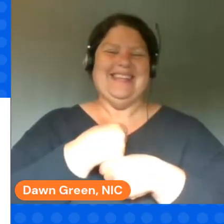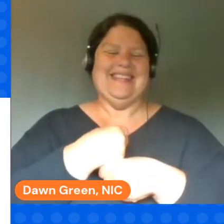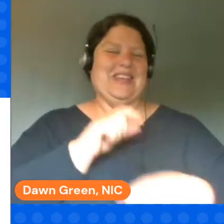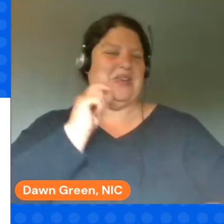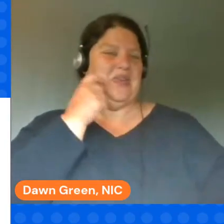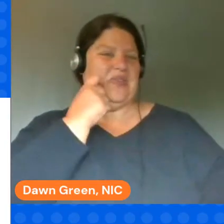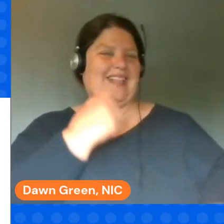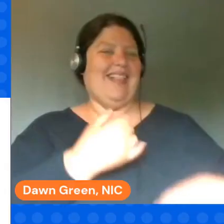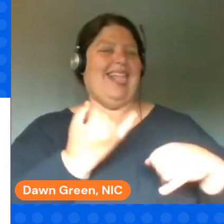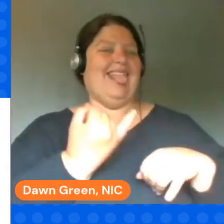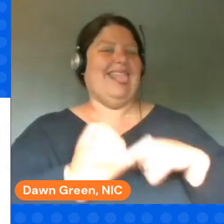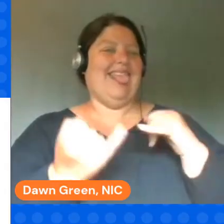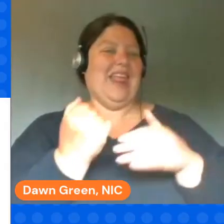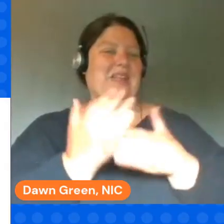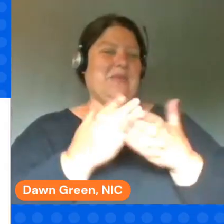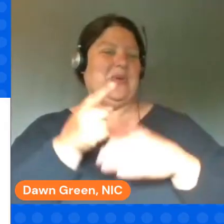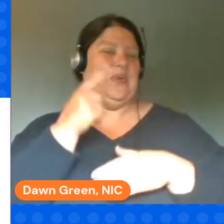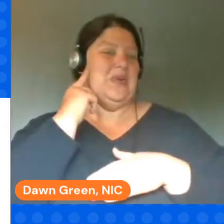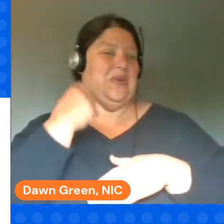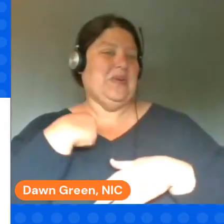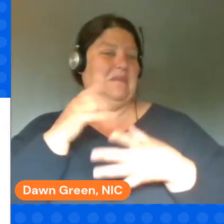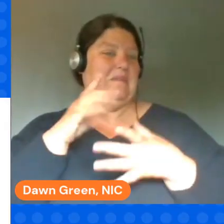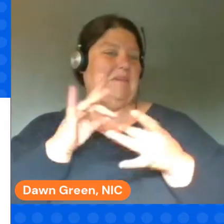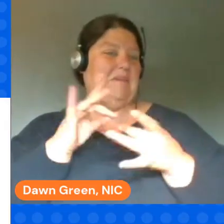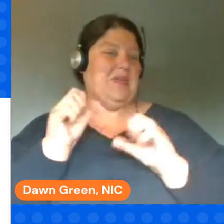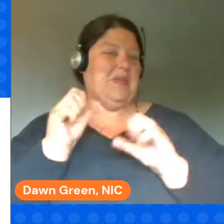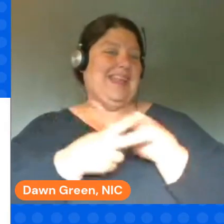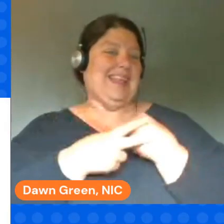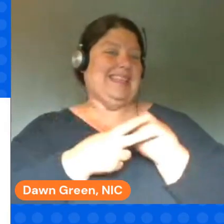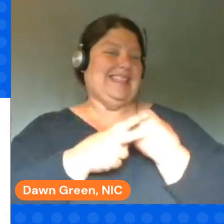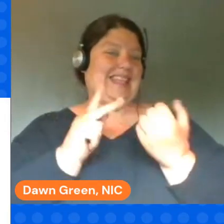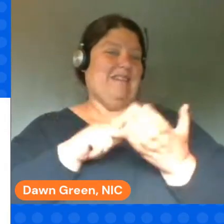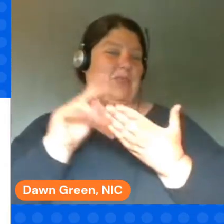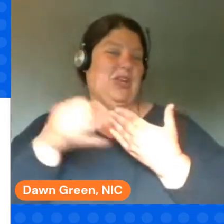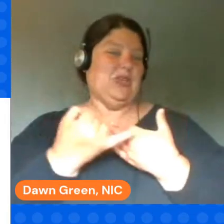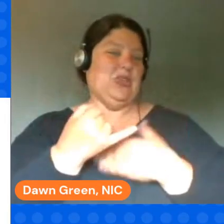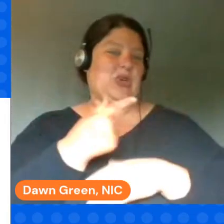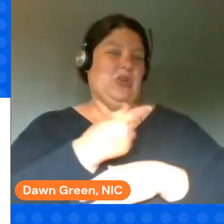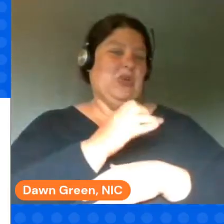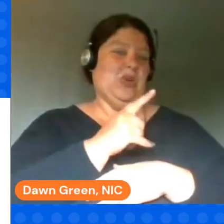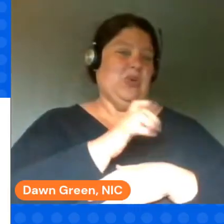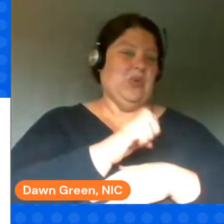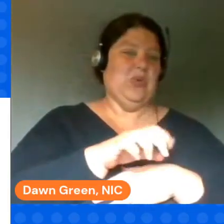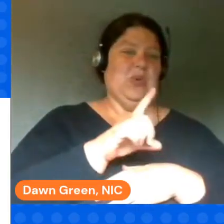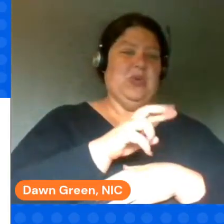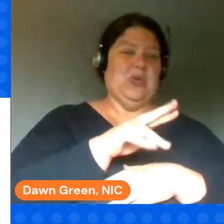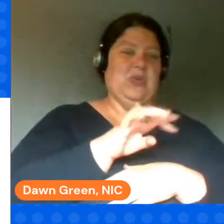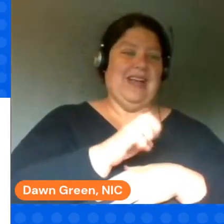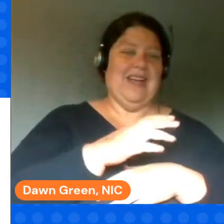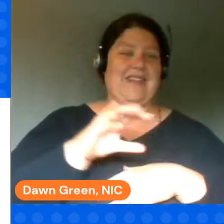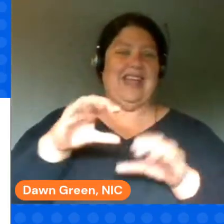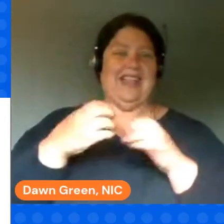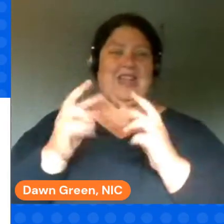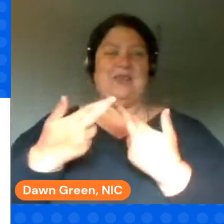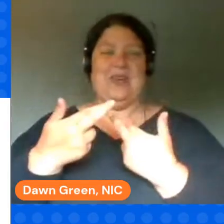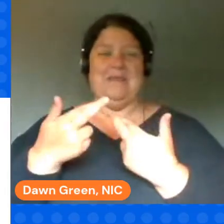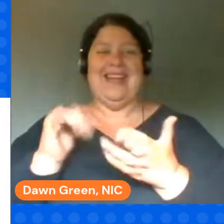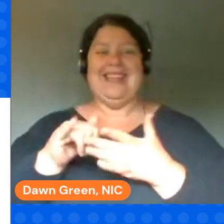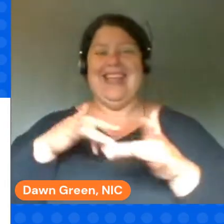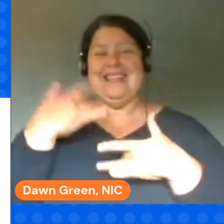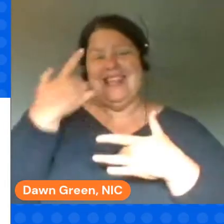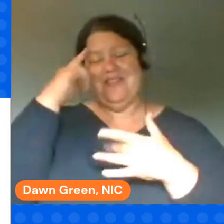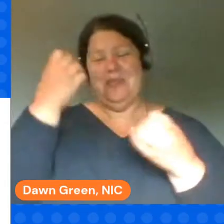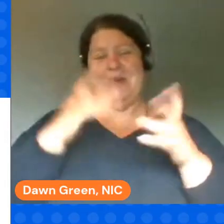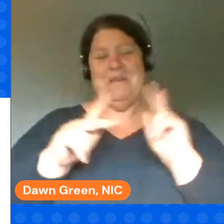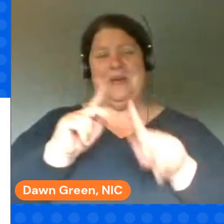bit of that video, you heard me mention that you can save your project to Google Drive and Google Classroom, which I know is probably exciting to a lot of folks. So actually, I'll